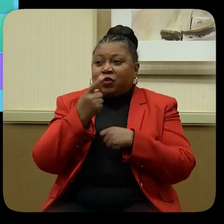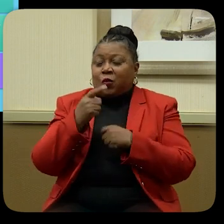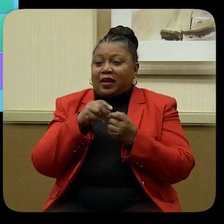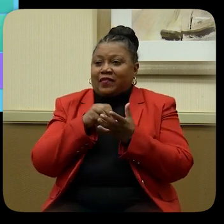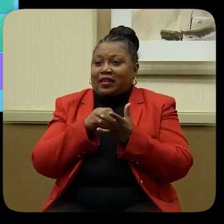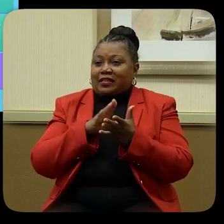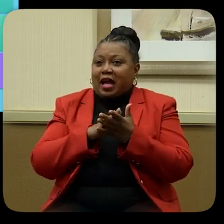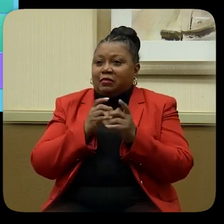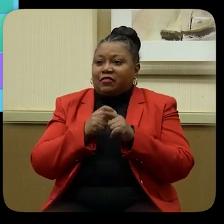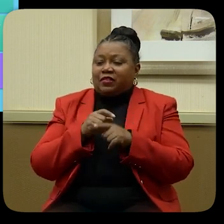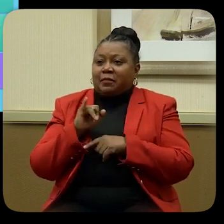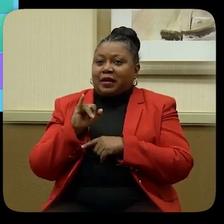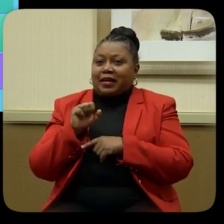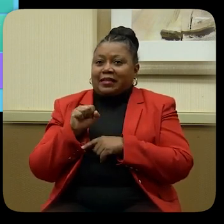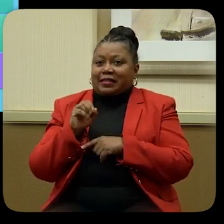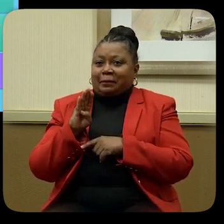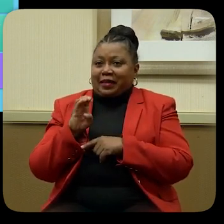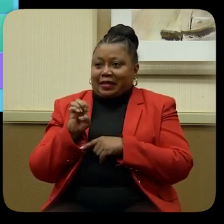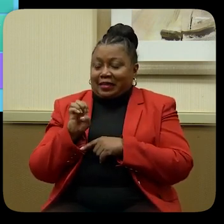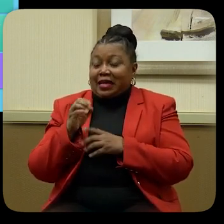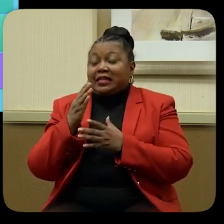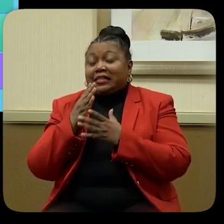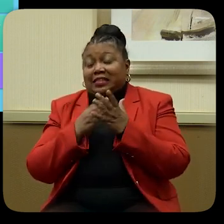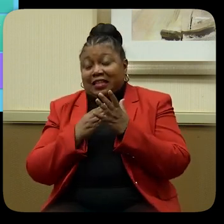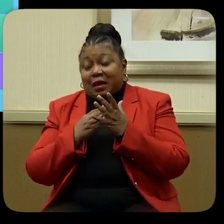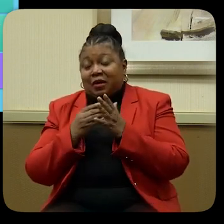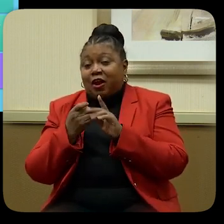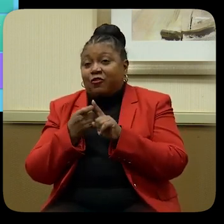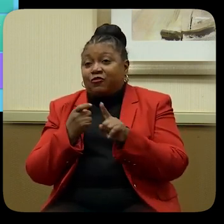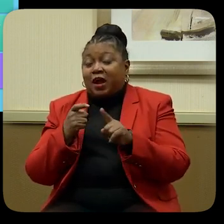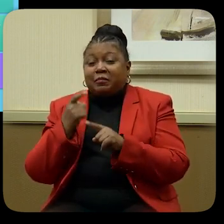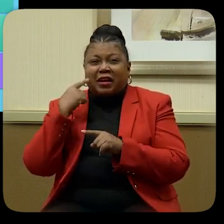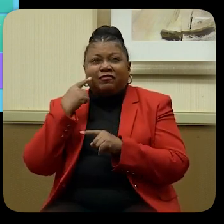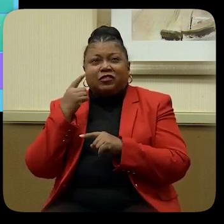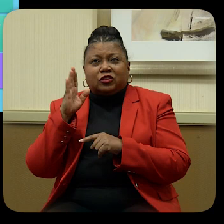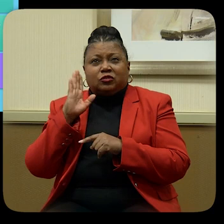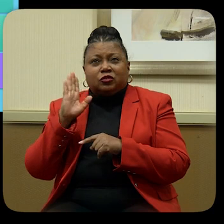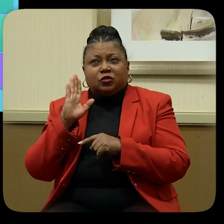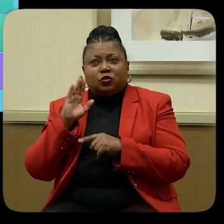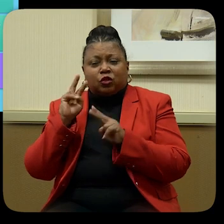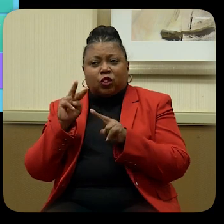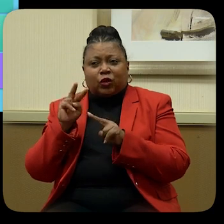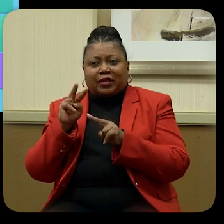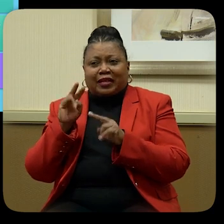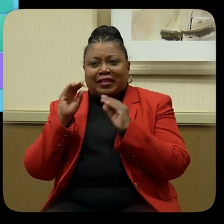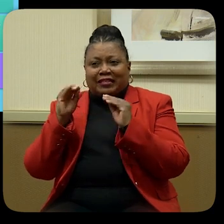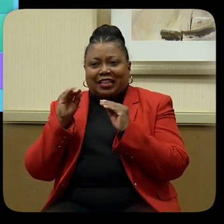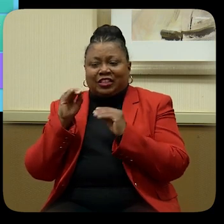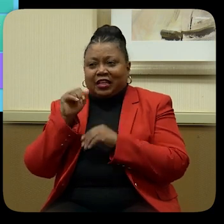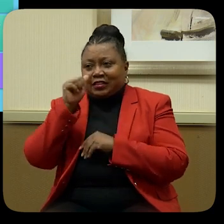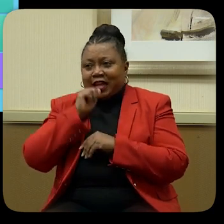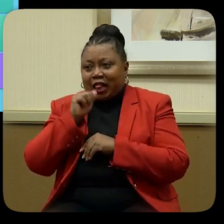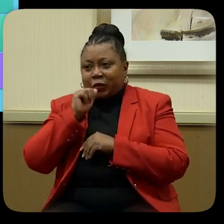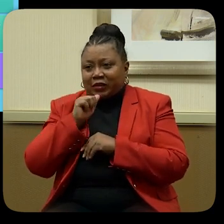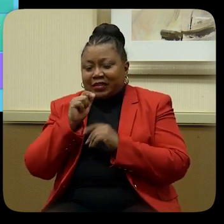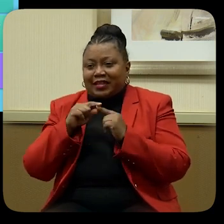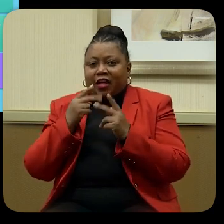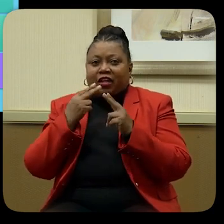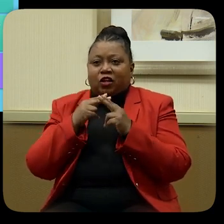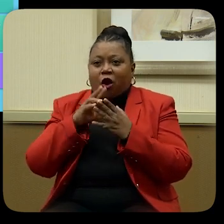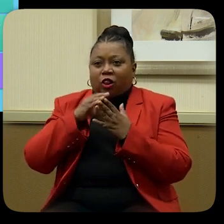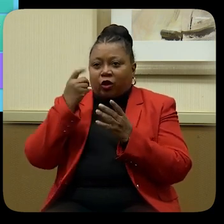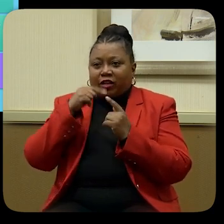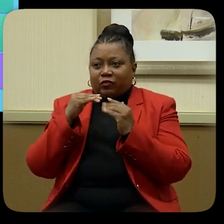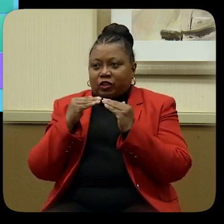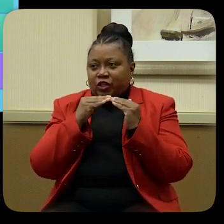of the documents from ISB, and some of them are from, if you used to look at teaching tolerance, now they're called Learning